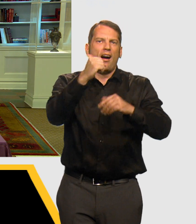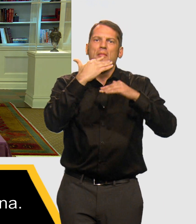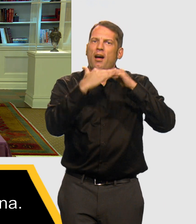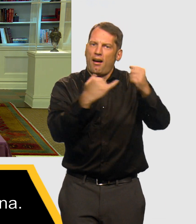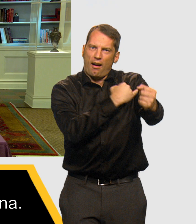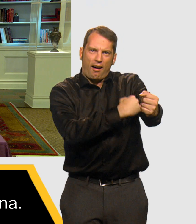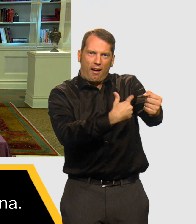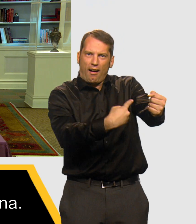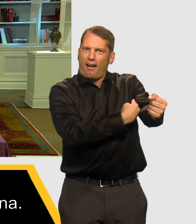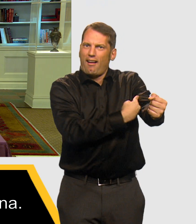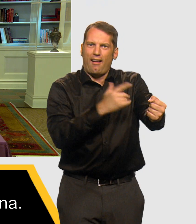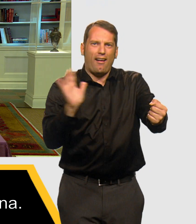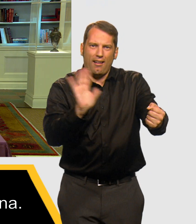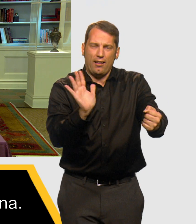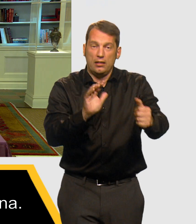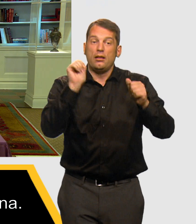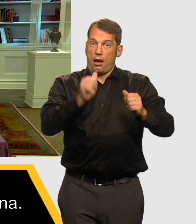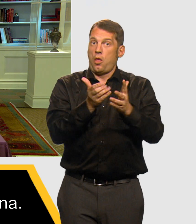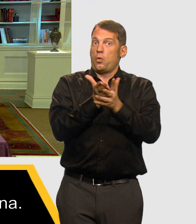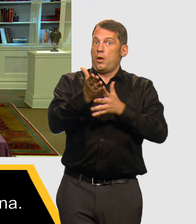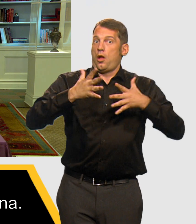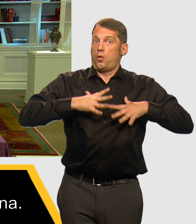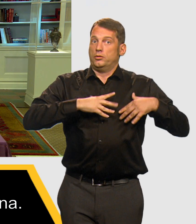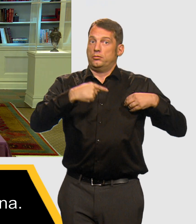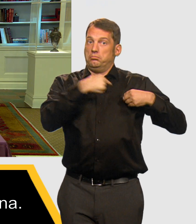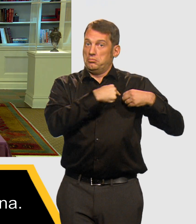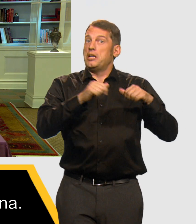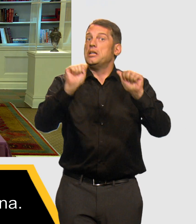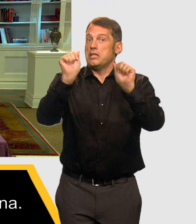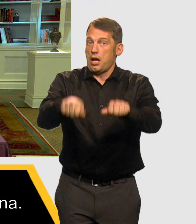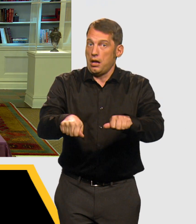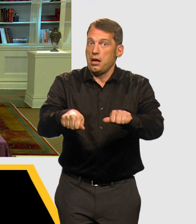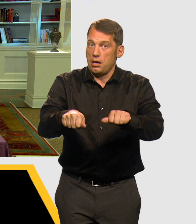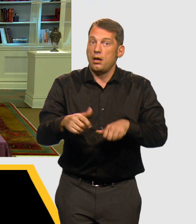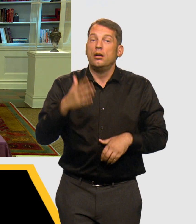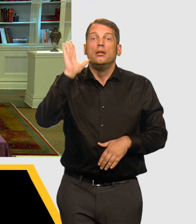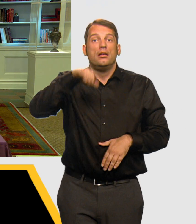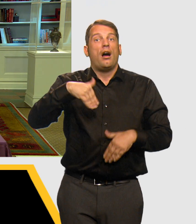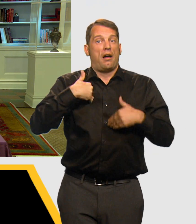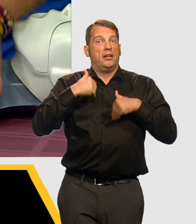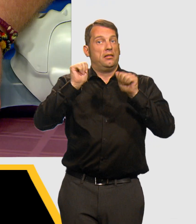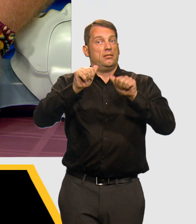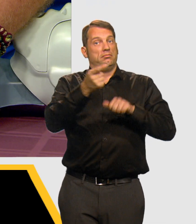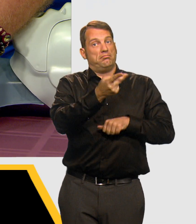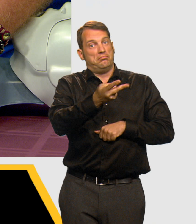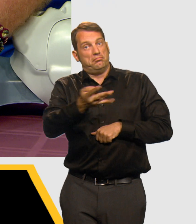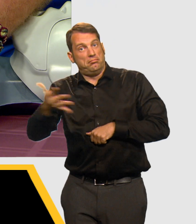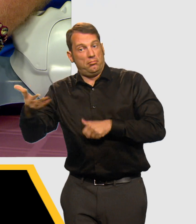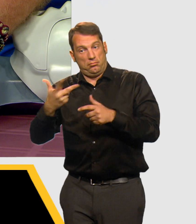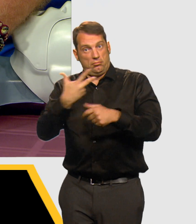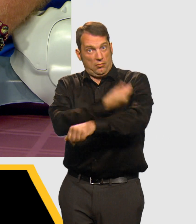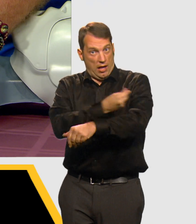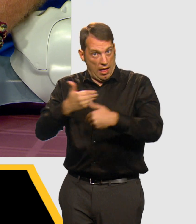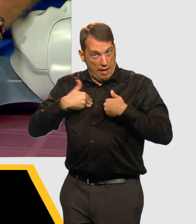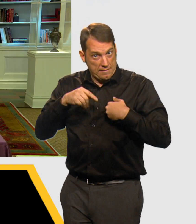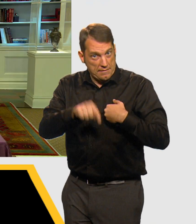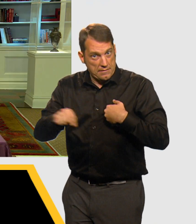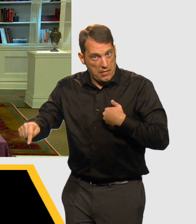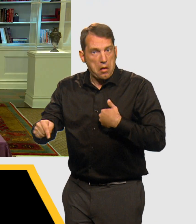back. This is meant to go into a muscle, not a vein. This needle can go through